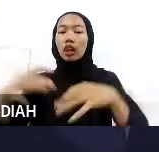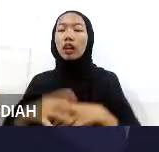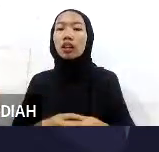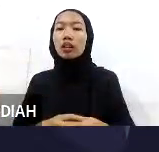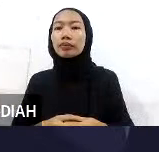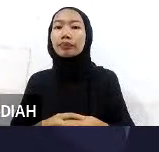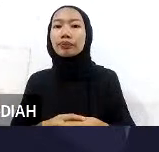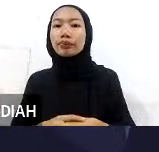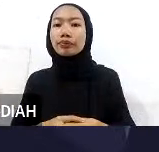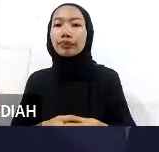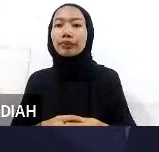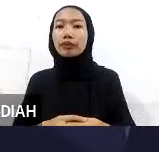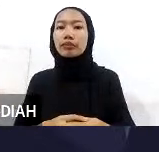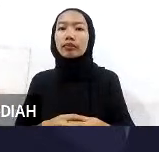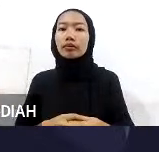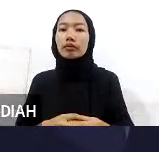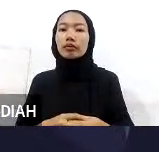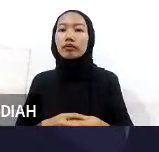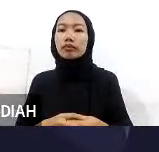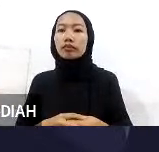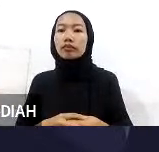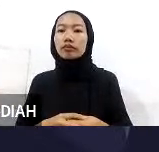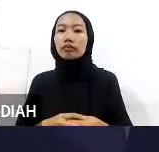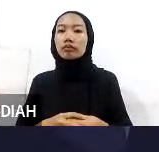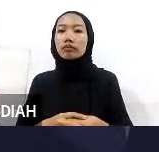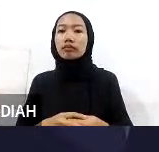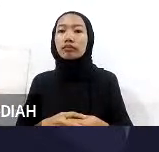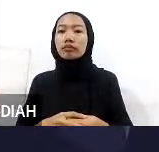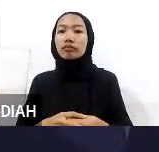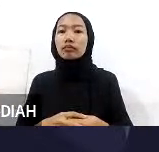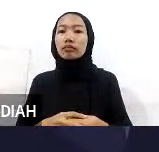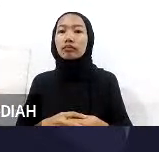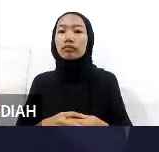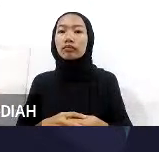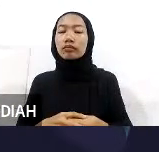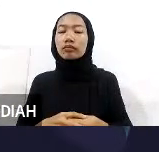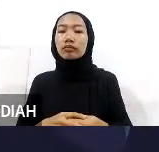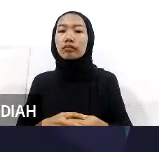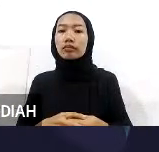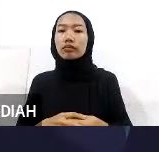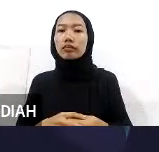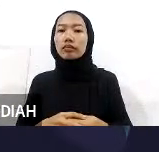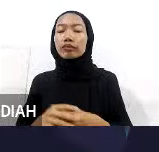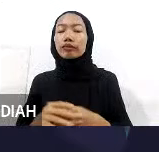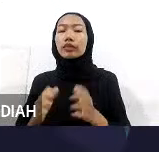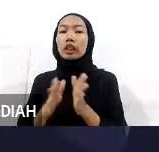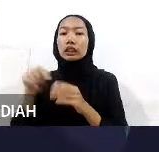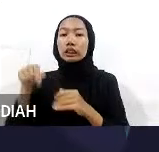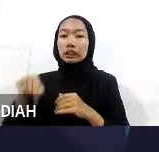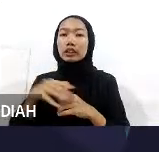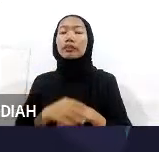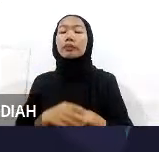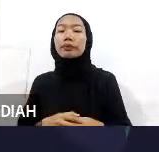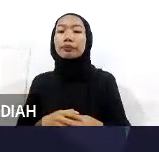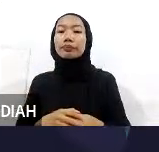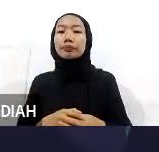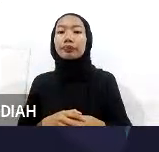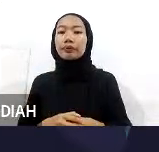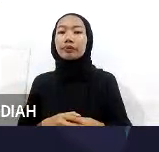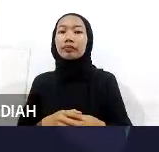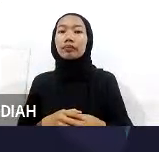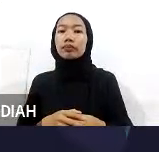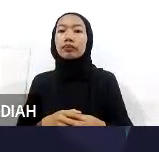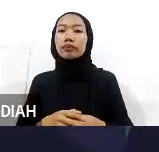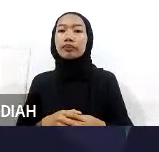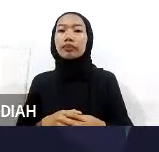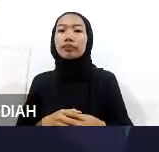time. And it's a scheme that actually generates an